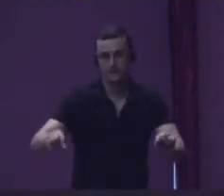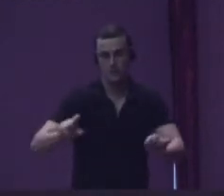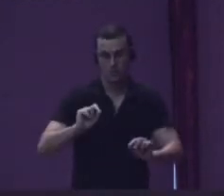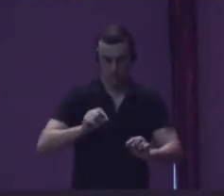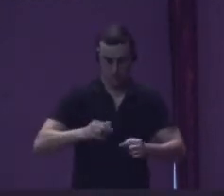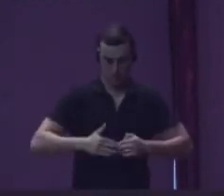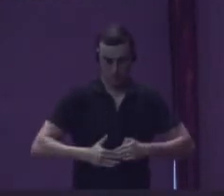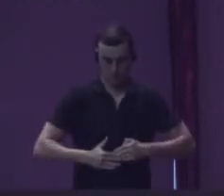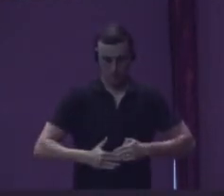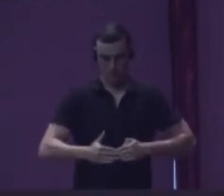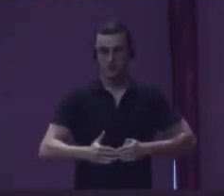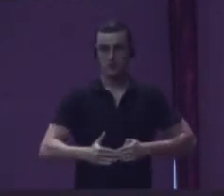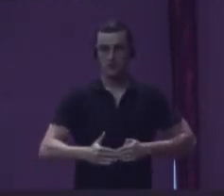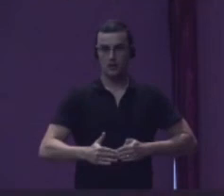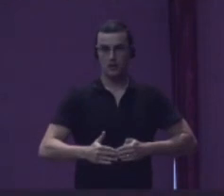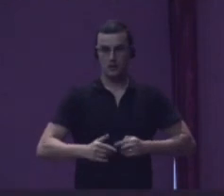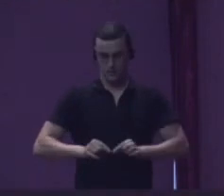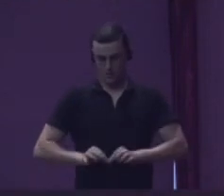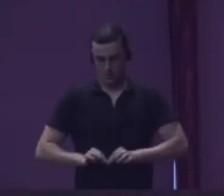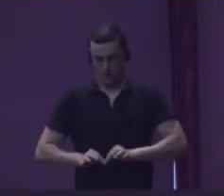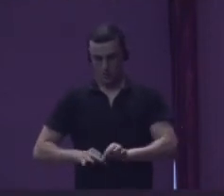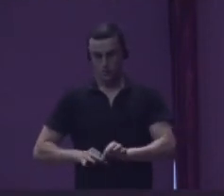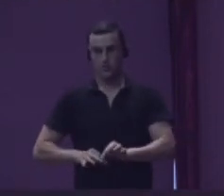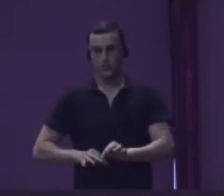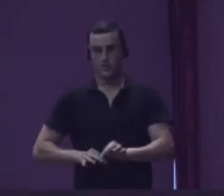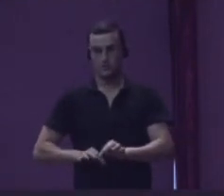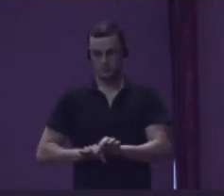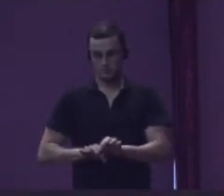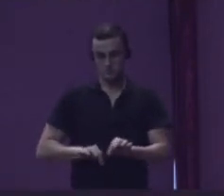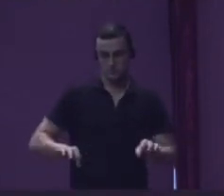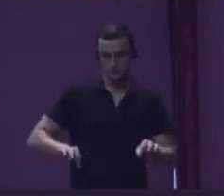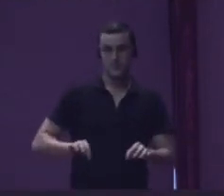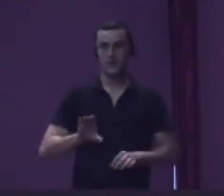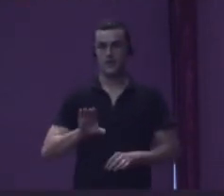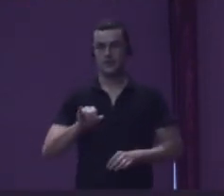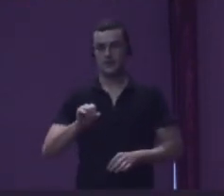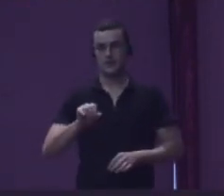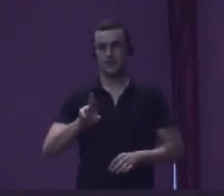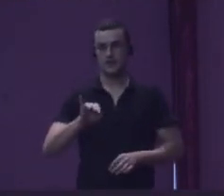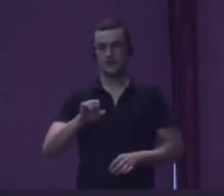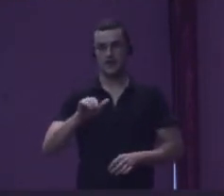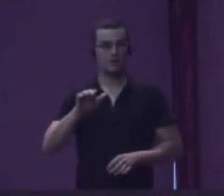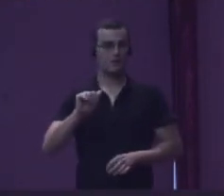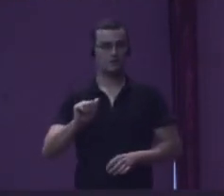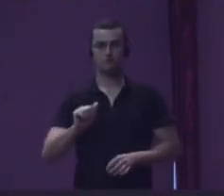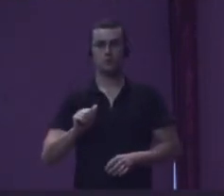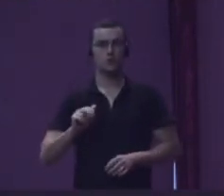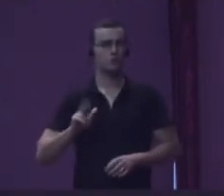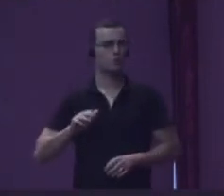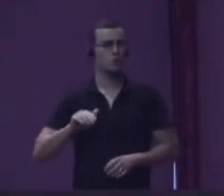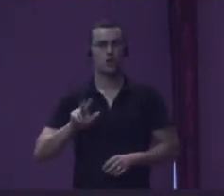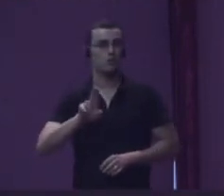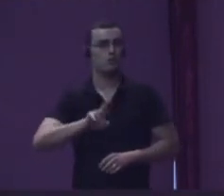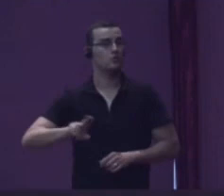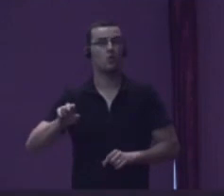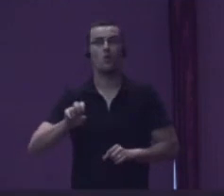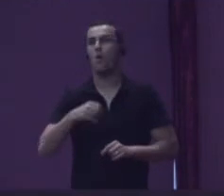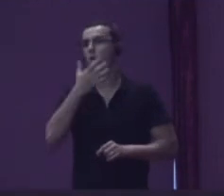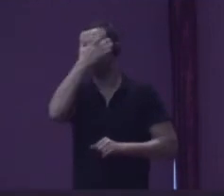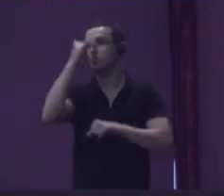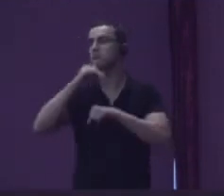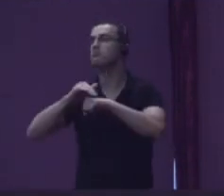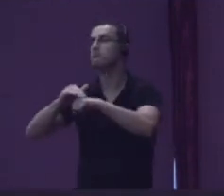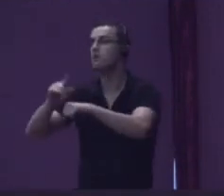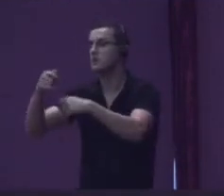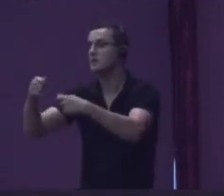Syriaca's never been given a tape measure or told to buy one. One of the other training programs from one of the